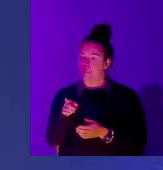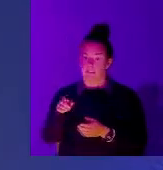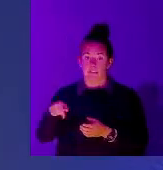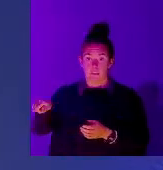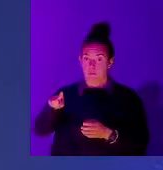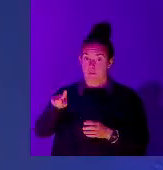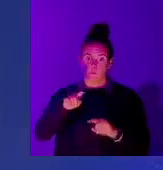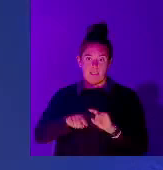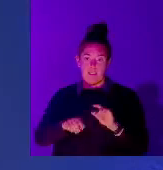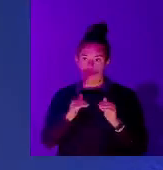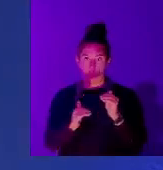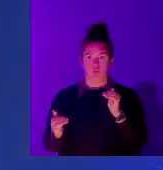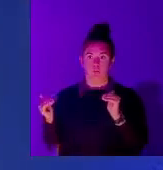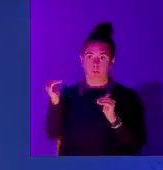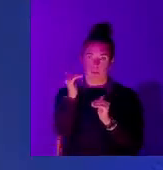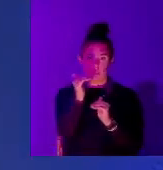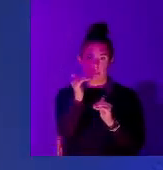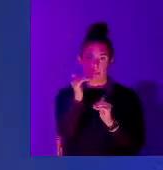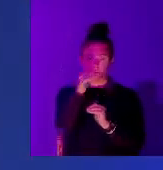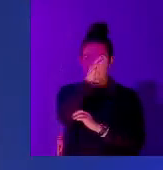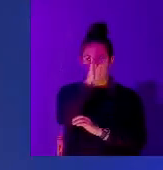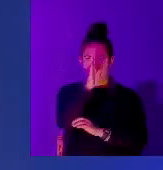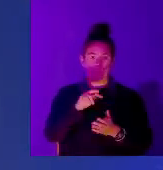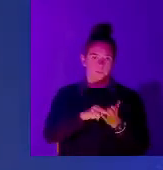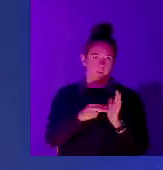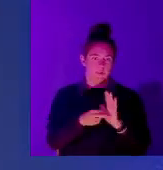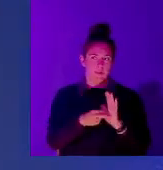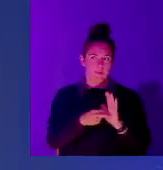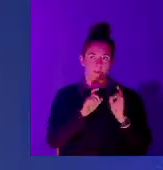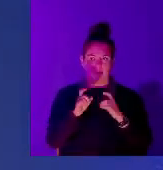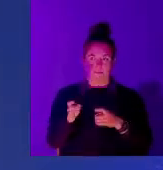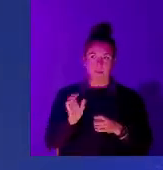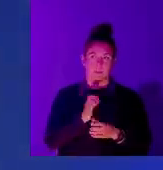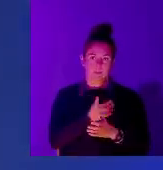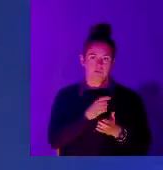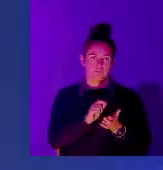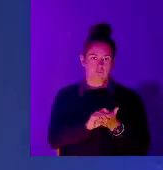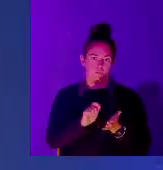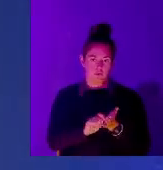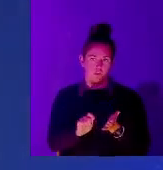God's purpose in giving us the Scriptures.